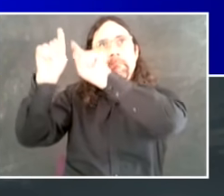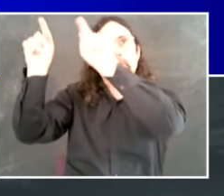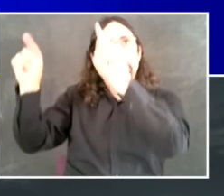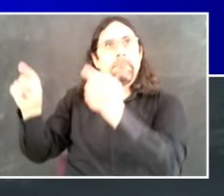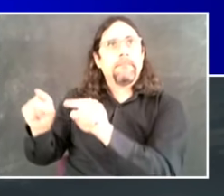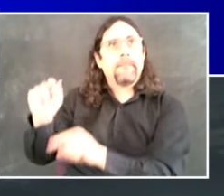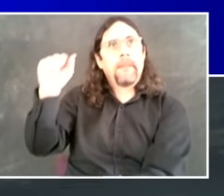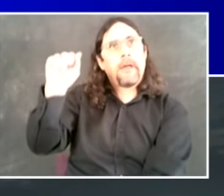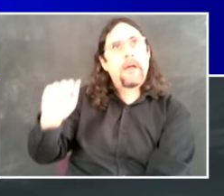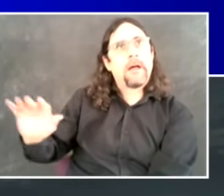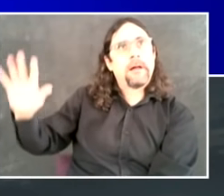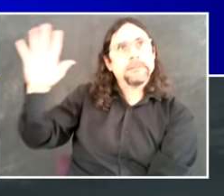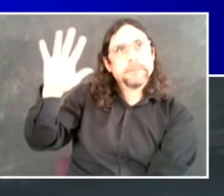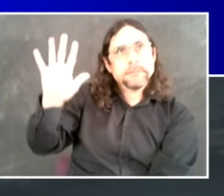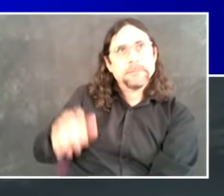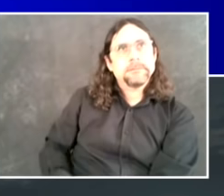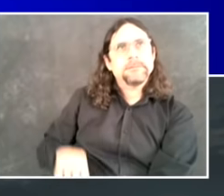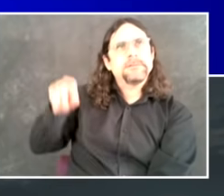different challenges.